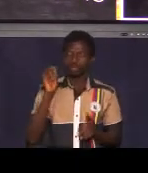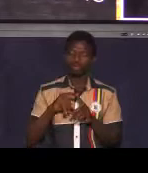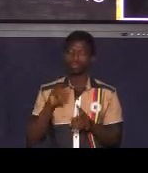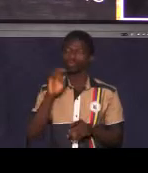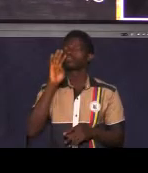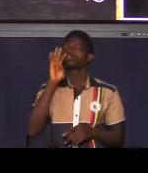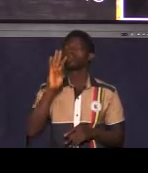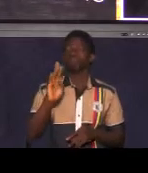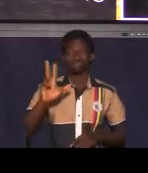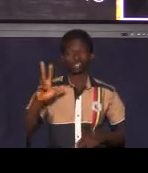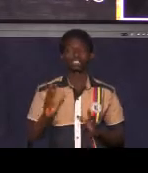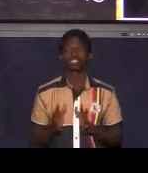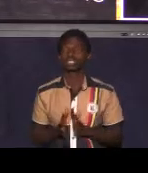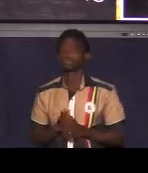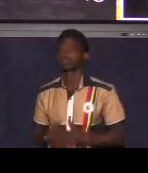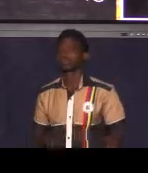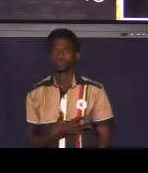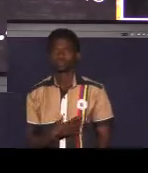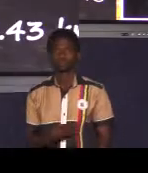0.43.